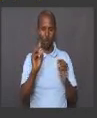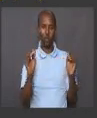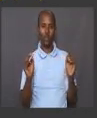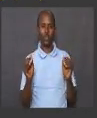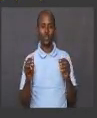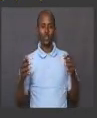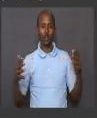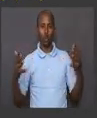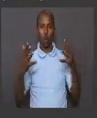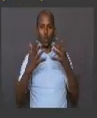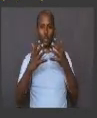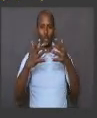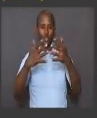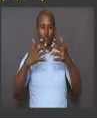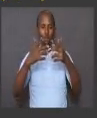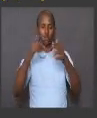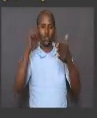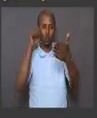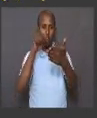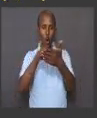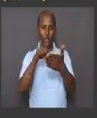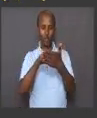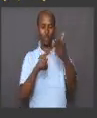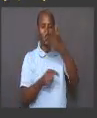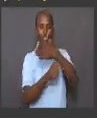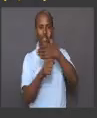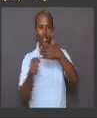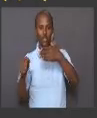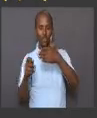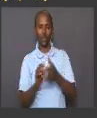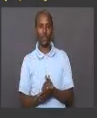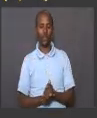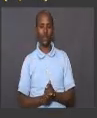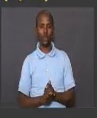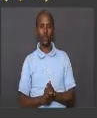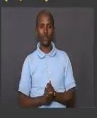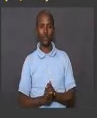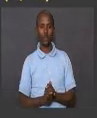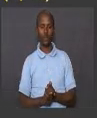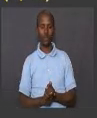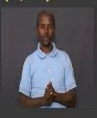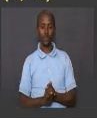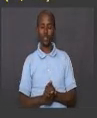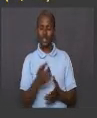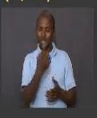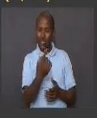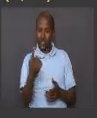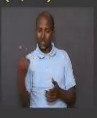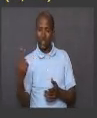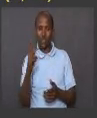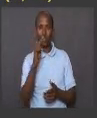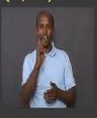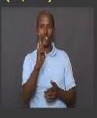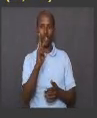coordinates of the point of tangency. H and